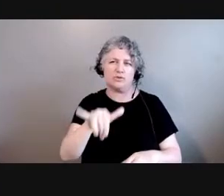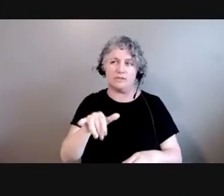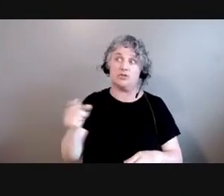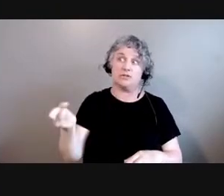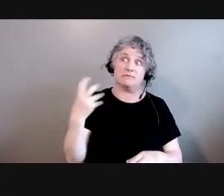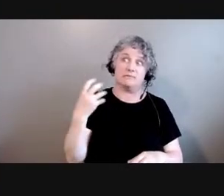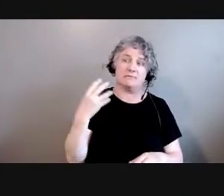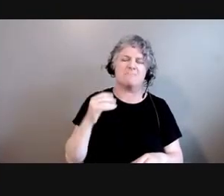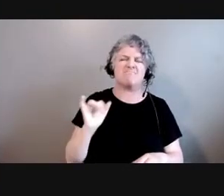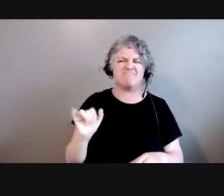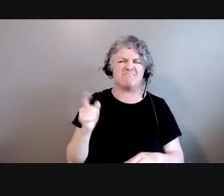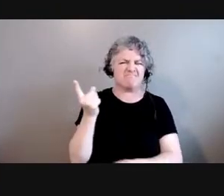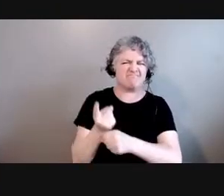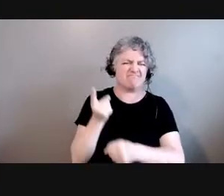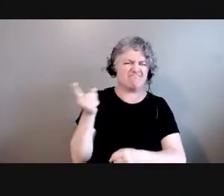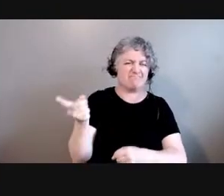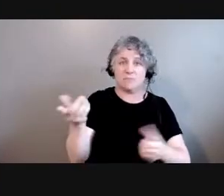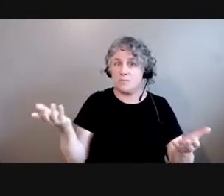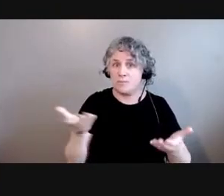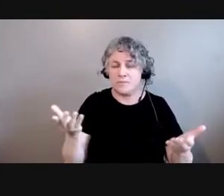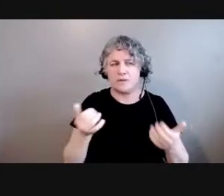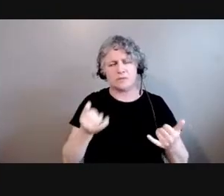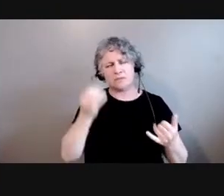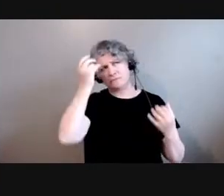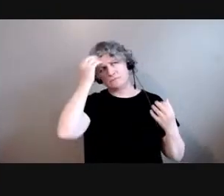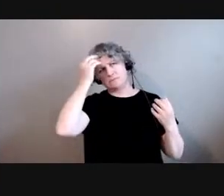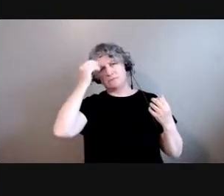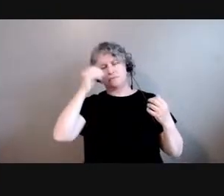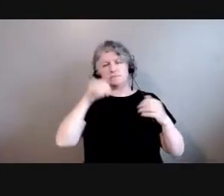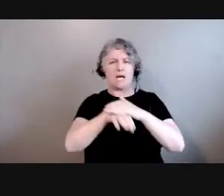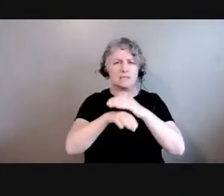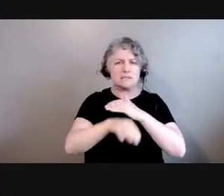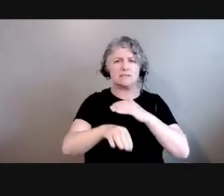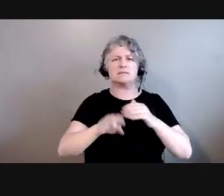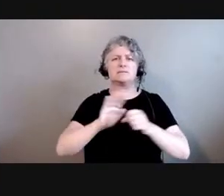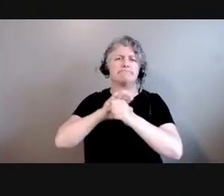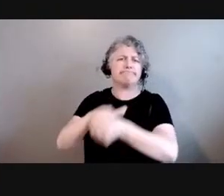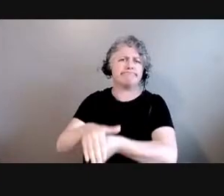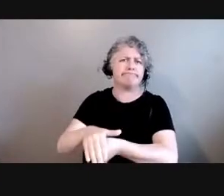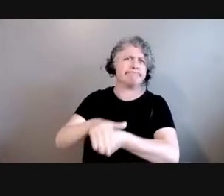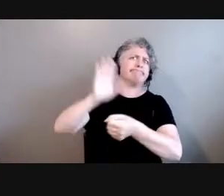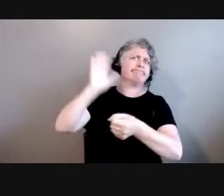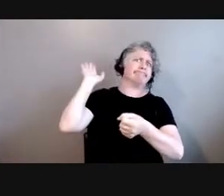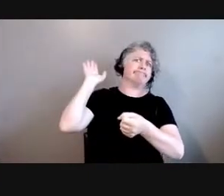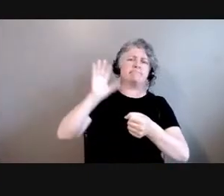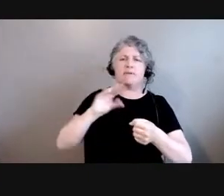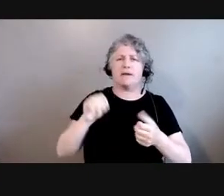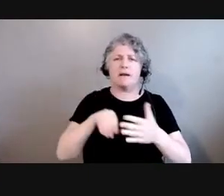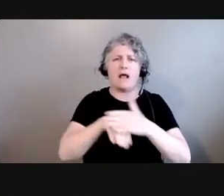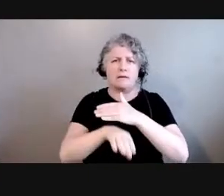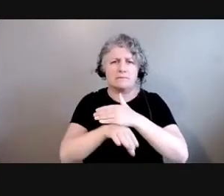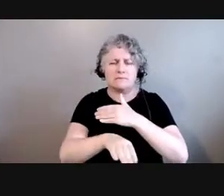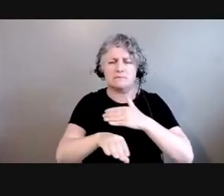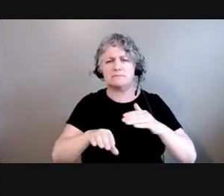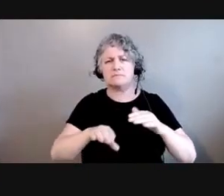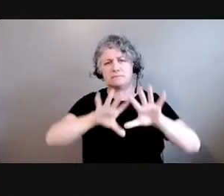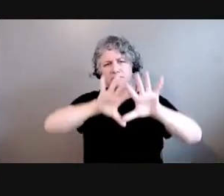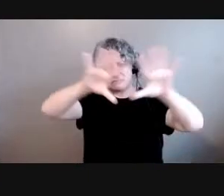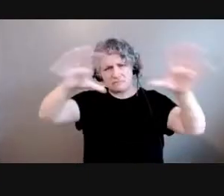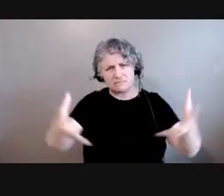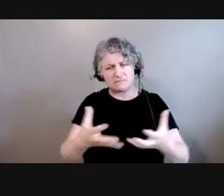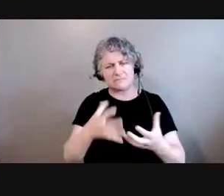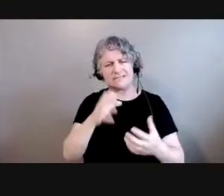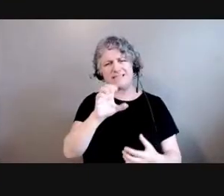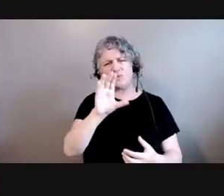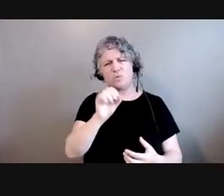on accommodation, we've reflected on systemic accessibility, we've reflected on anti-ableism, and they're all parts of the ecology of accessibility. Each has